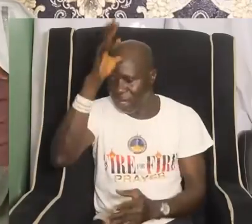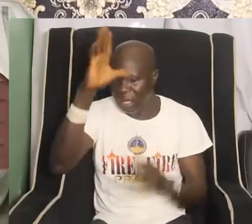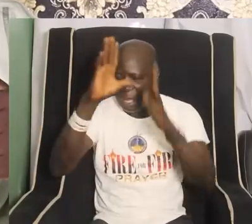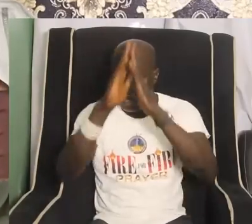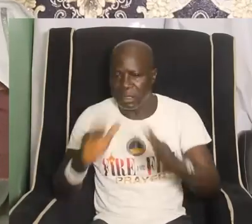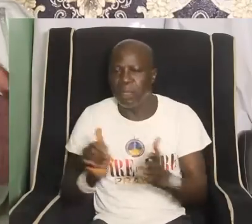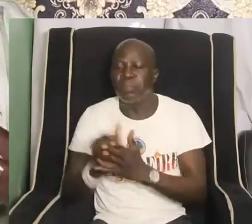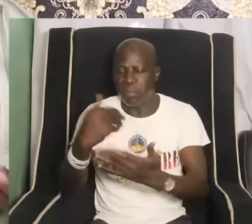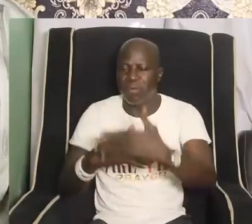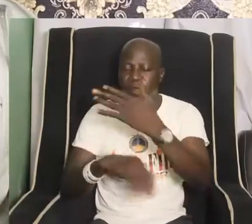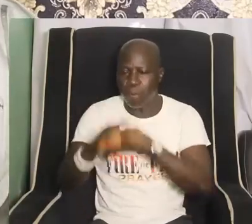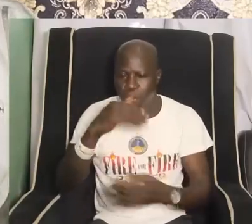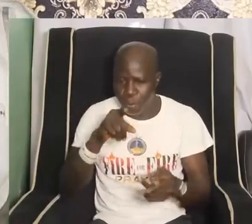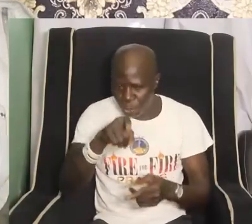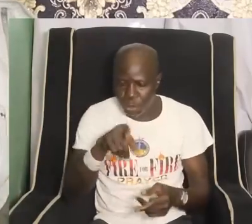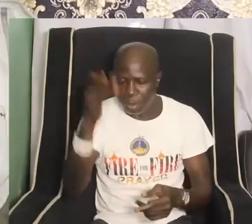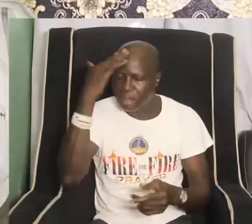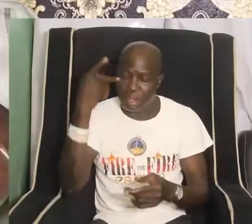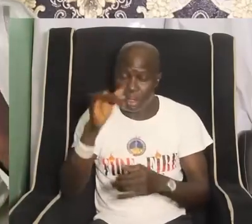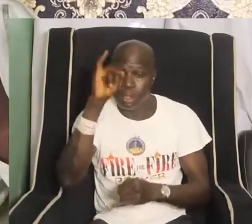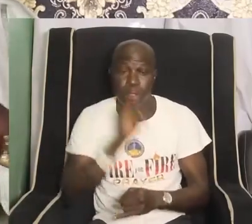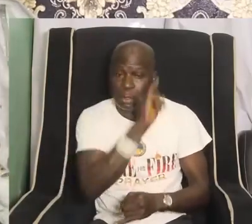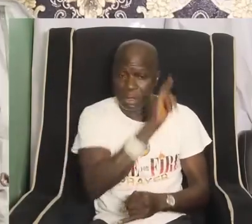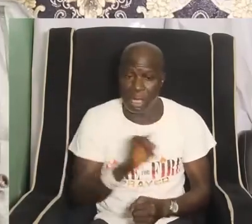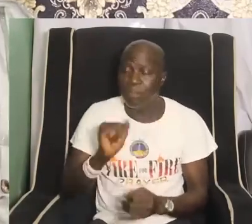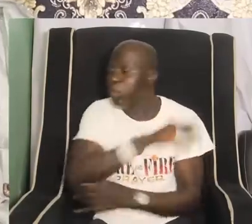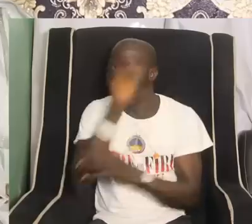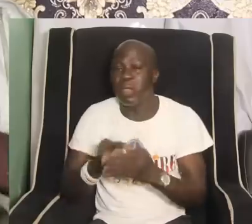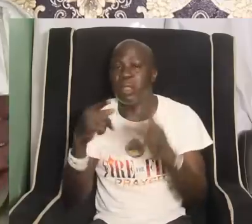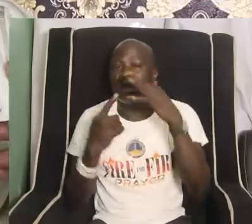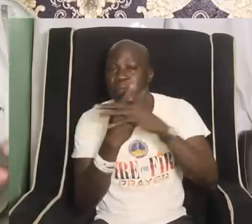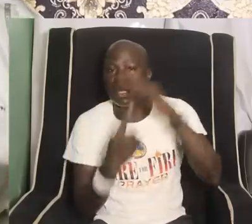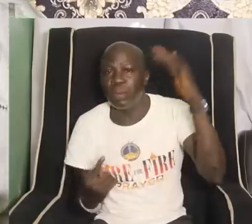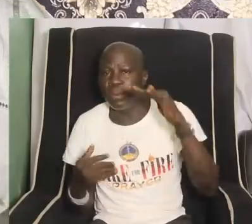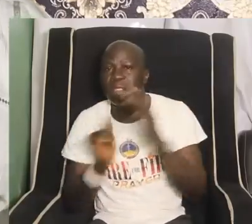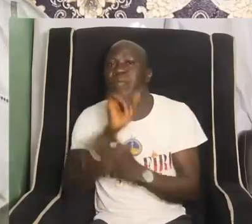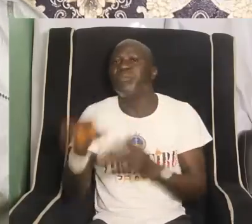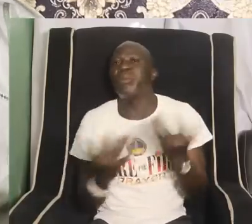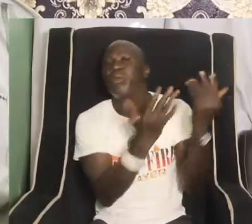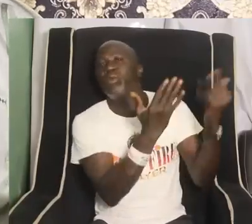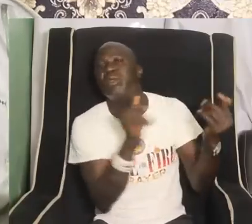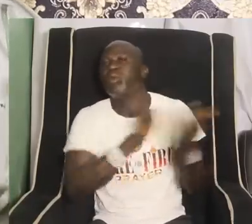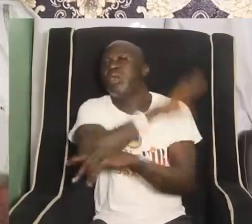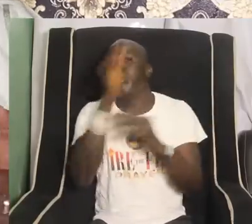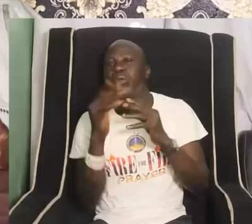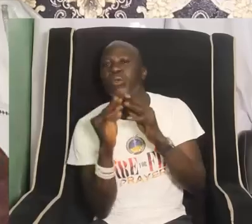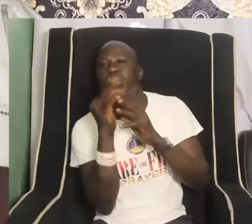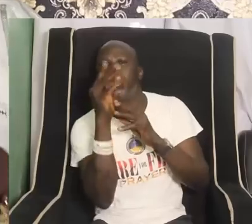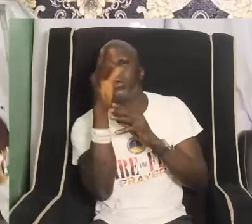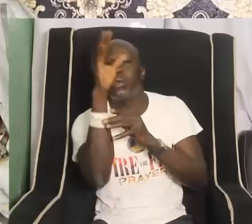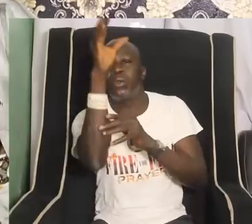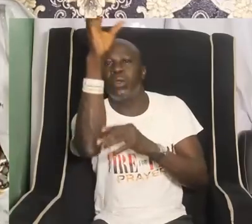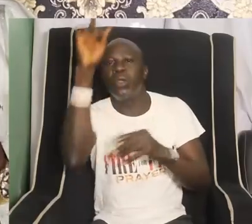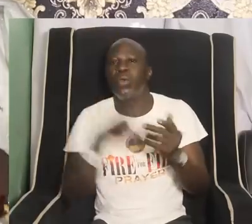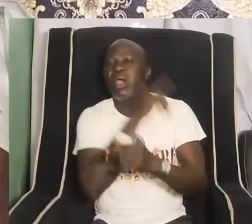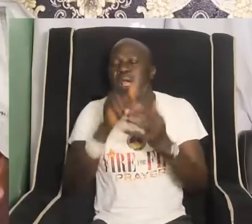a tó bí ọ. Before you are born. Wọ́n ti rí ìràwọ̀ rẹ̀. They will see your star. Tó bá escape wẹ̀. If you escape it. Wọ́n á dúró nígbà tó bá ń dàgbà. They will wait till you grow up. Tó